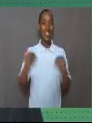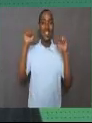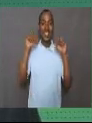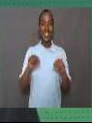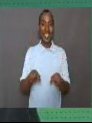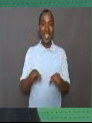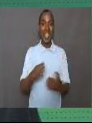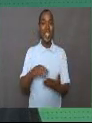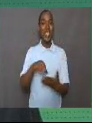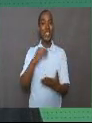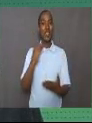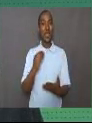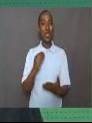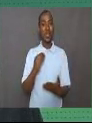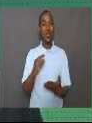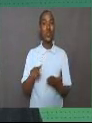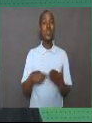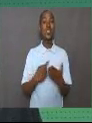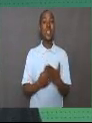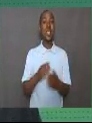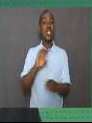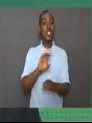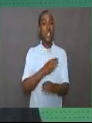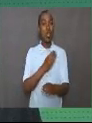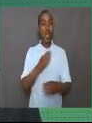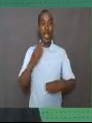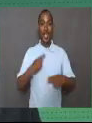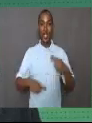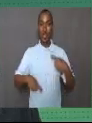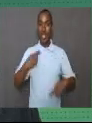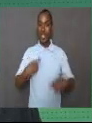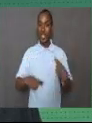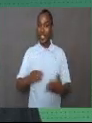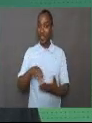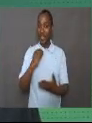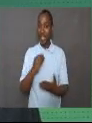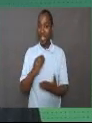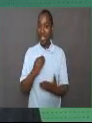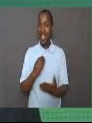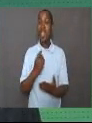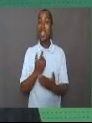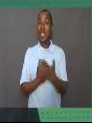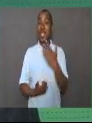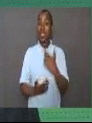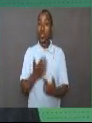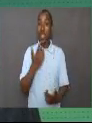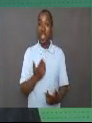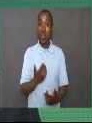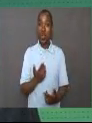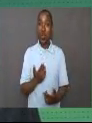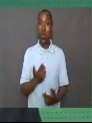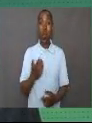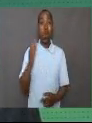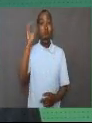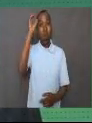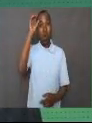Today, we learned about cellular respiration. We discussed the